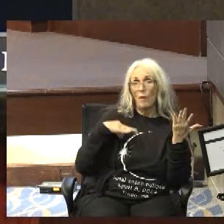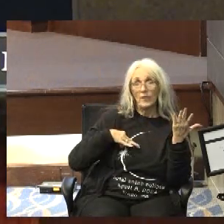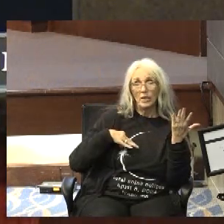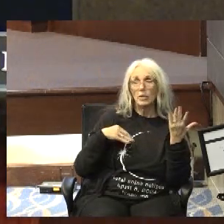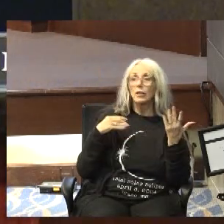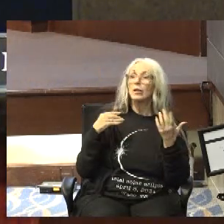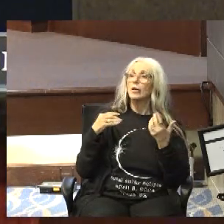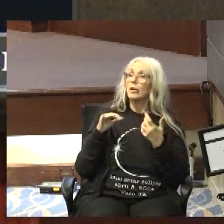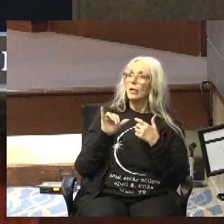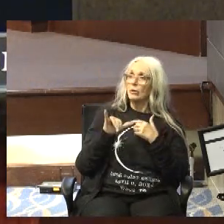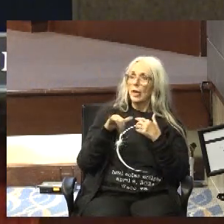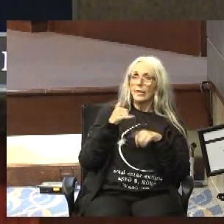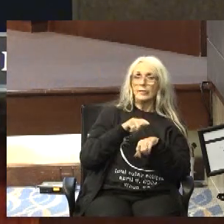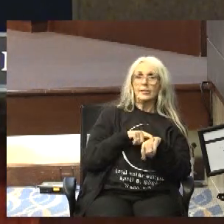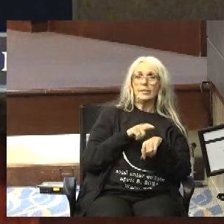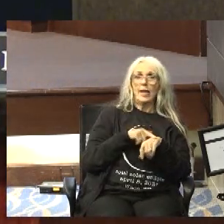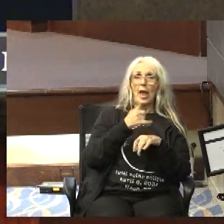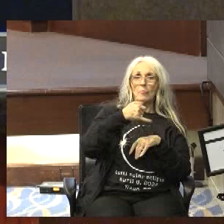far as timelines.